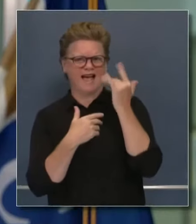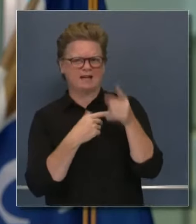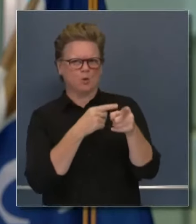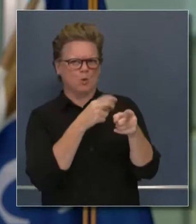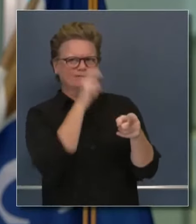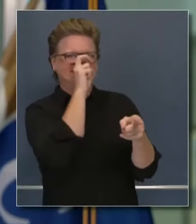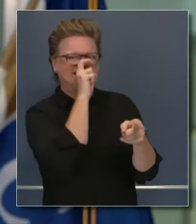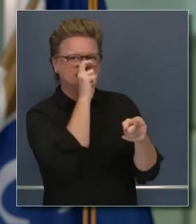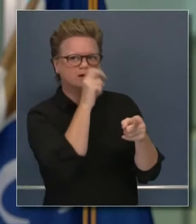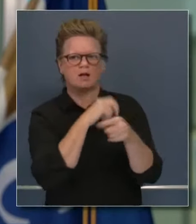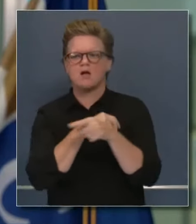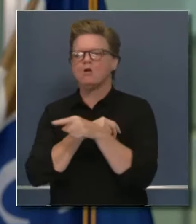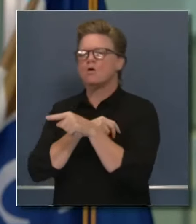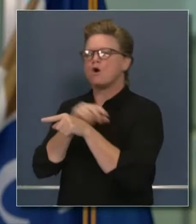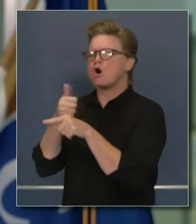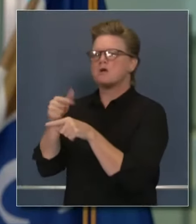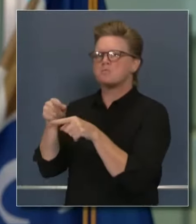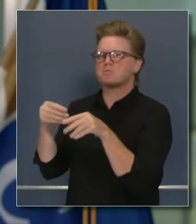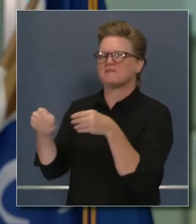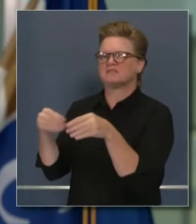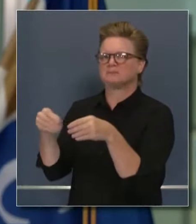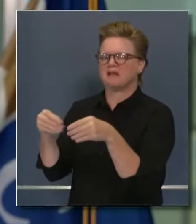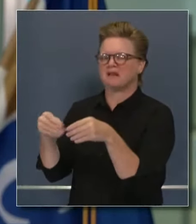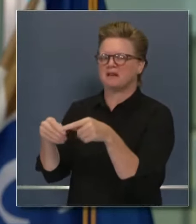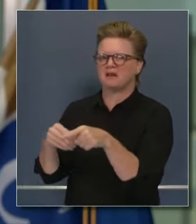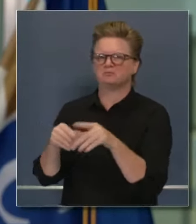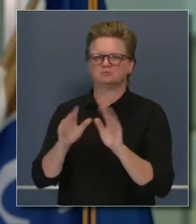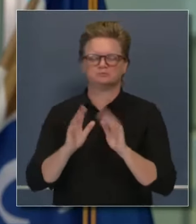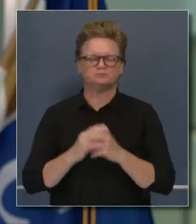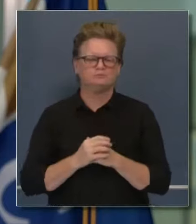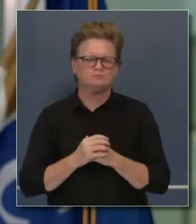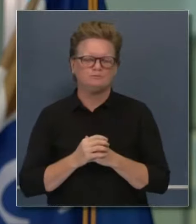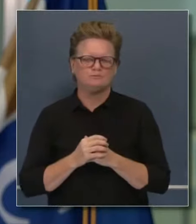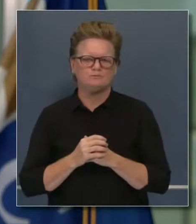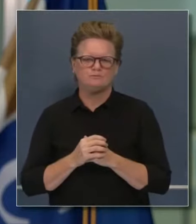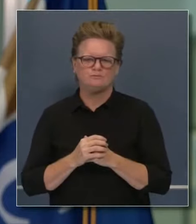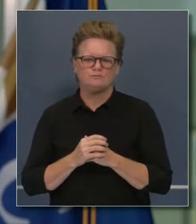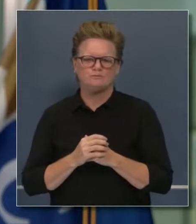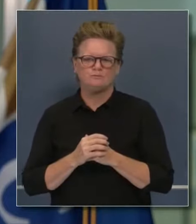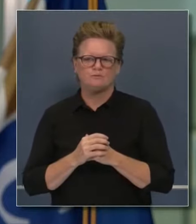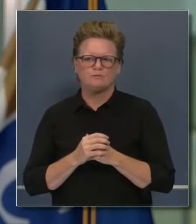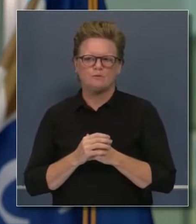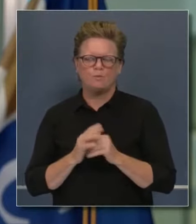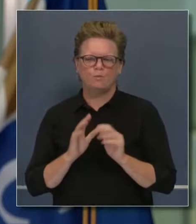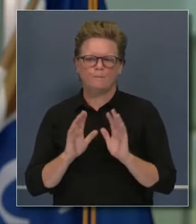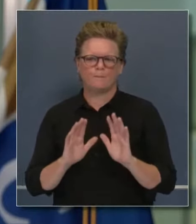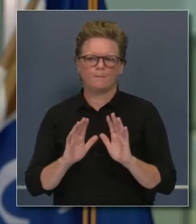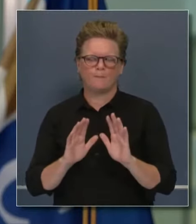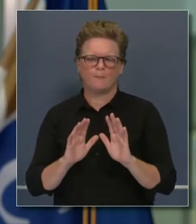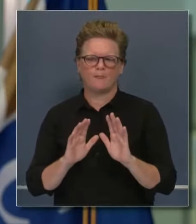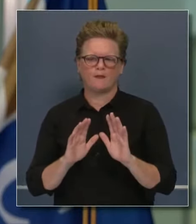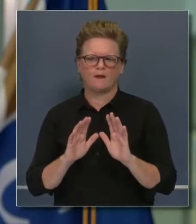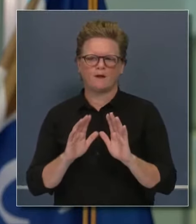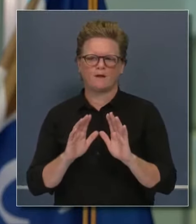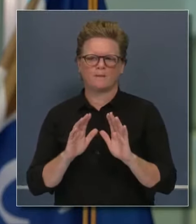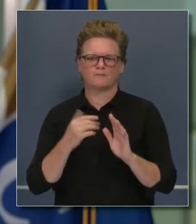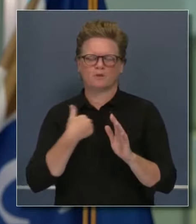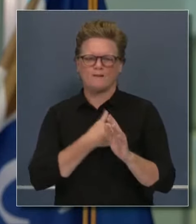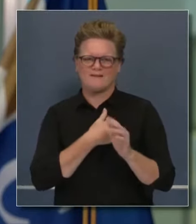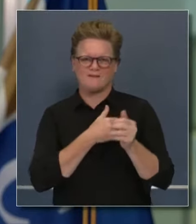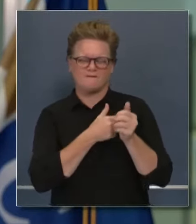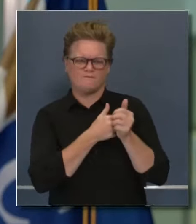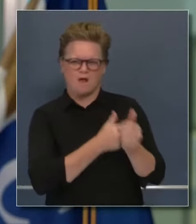experience and based on experience of others across the state and informed from folks around the rest of the world. So the epidemiology, the data makes that